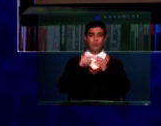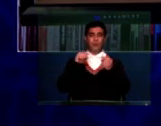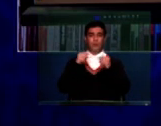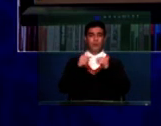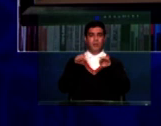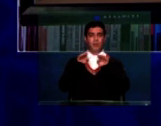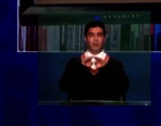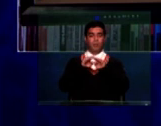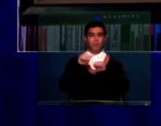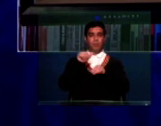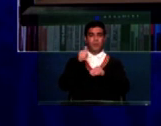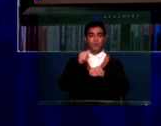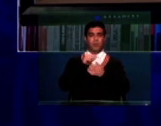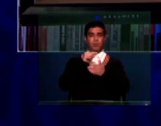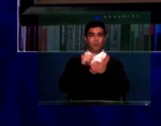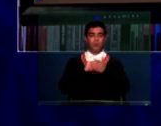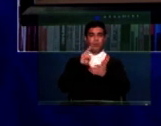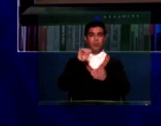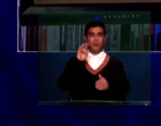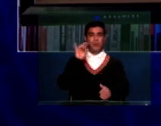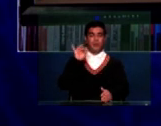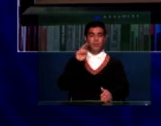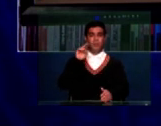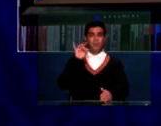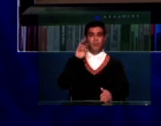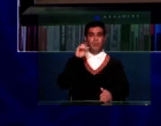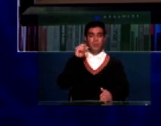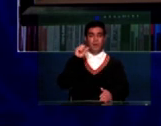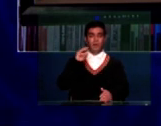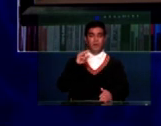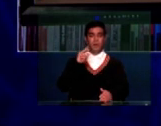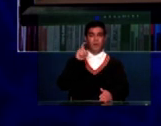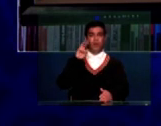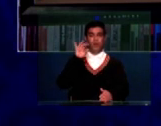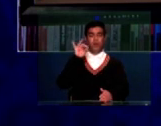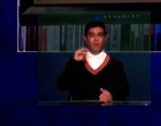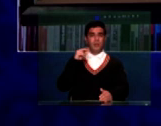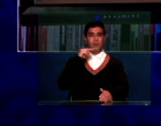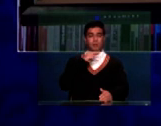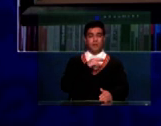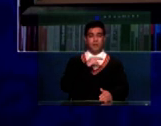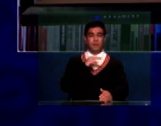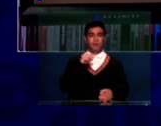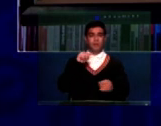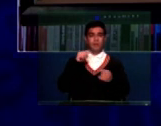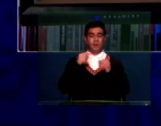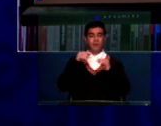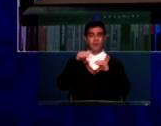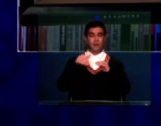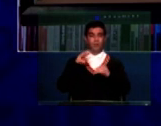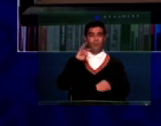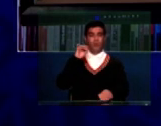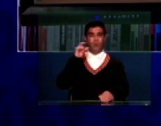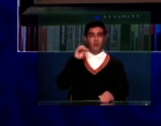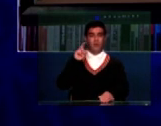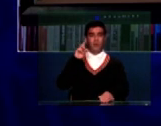tenglamalarini birinchi savolimizda kaliy permanganat, xlorid kislota reaksiyadan keyin hosil bo'ldi marganez xloridi